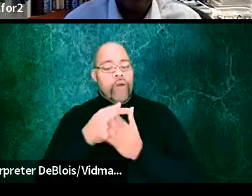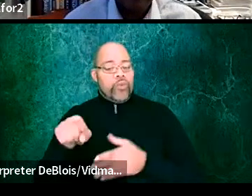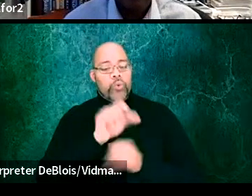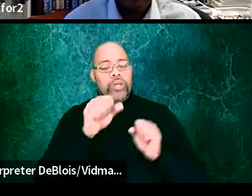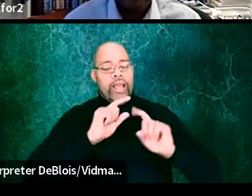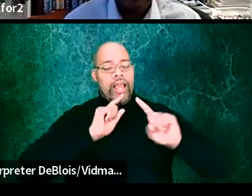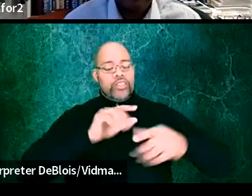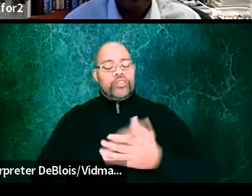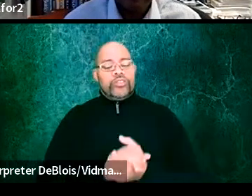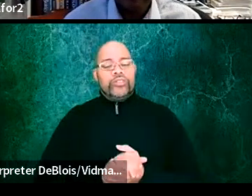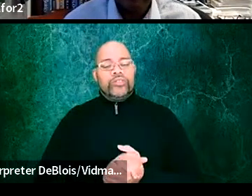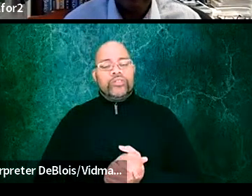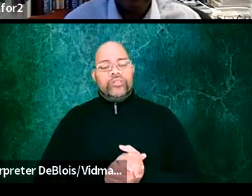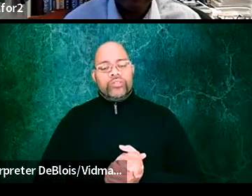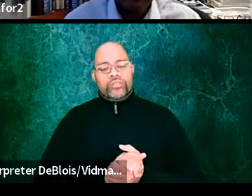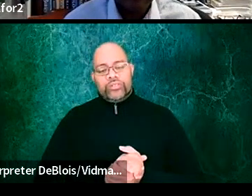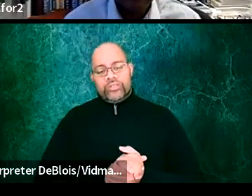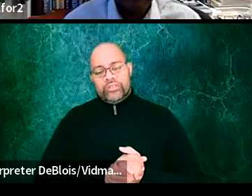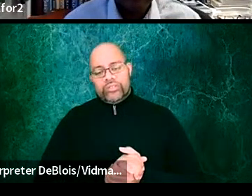answer.